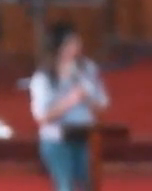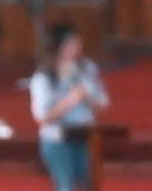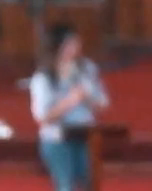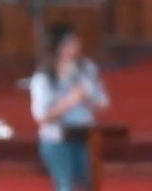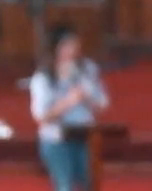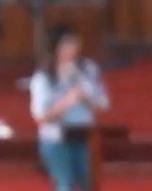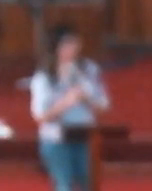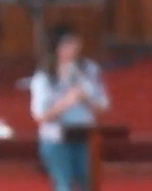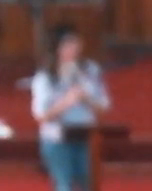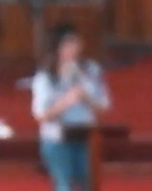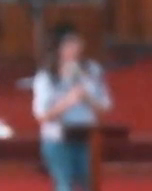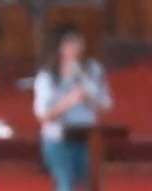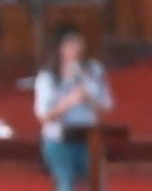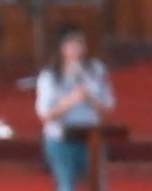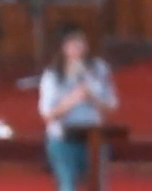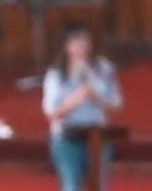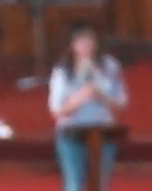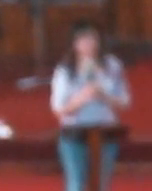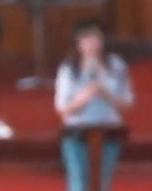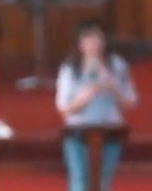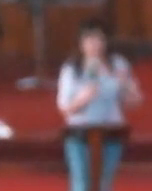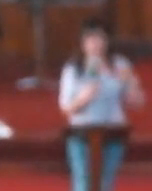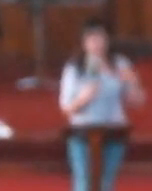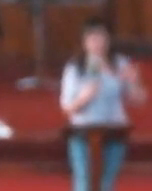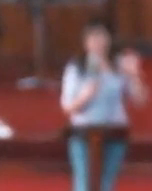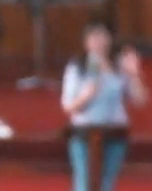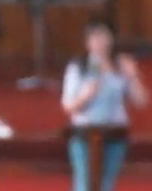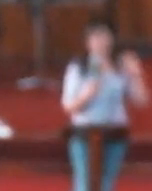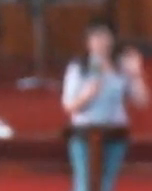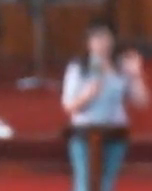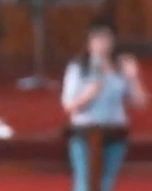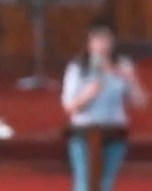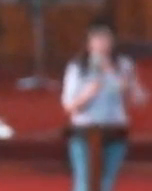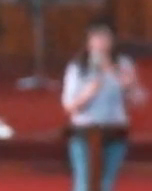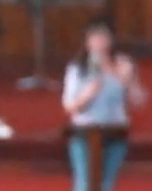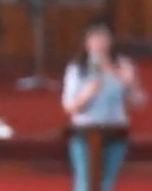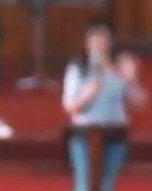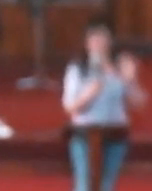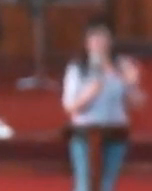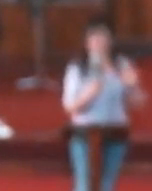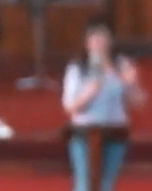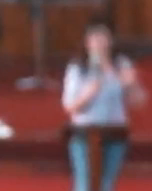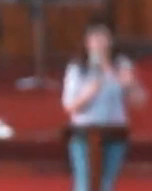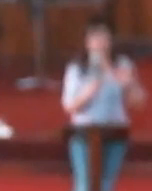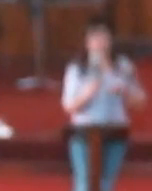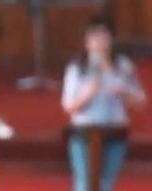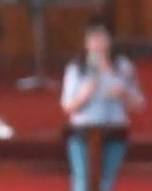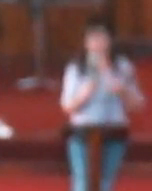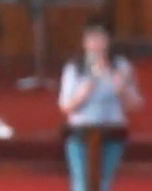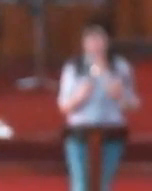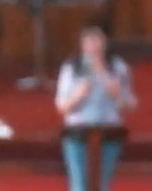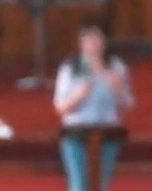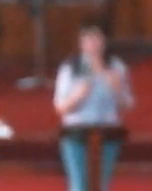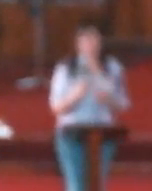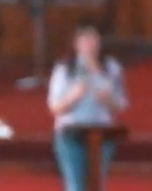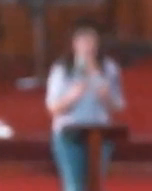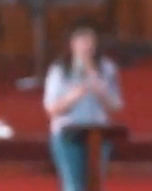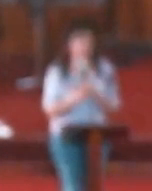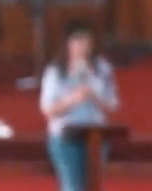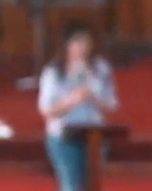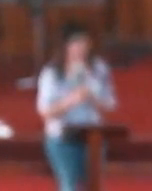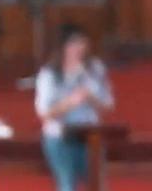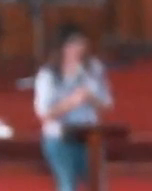de ellos, pero no es ellos que hicieron las señales. Yeah, I just want to clarify, the Lord worked through them making signs and wonders and miracles, but it wasn't